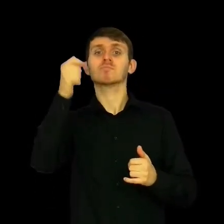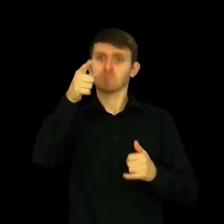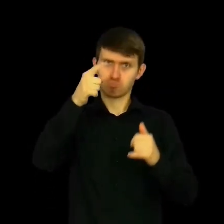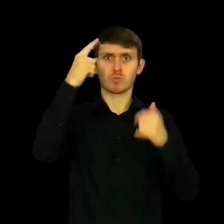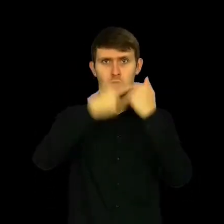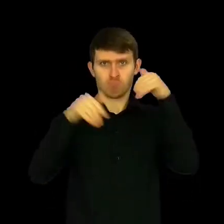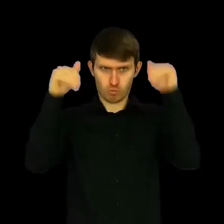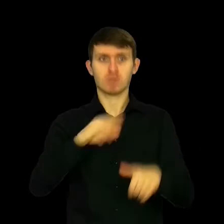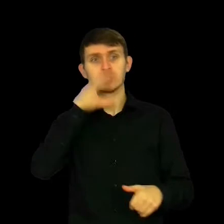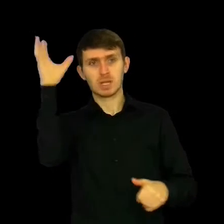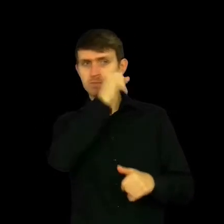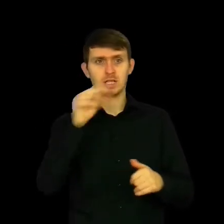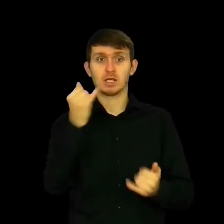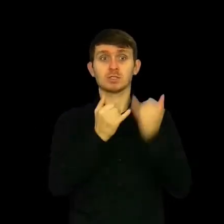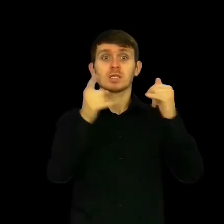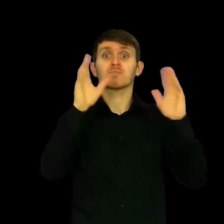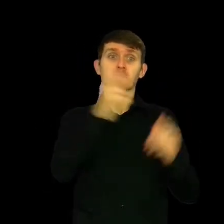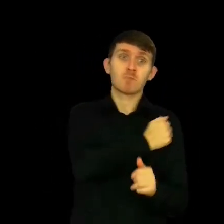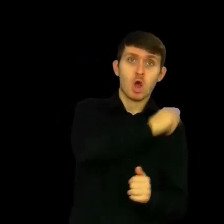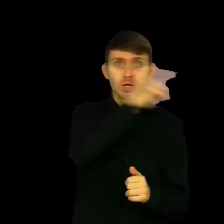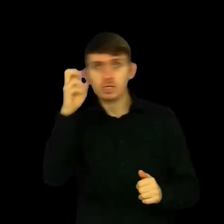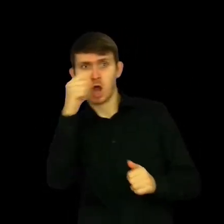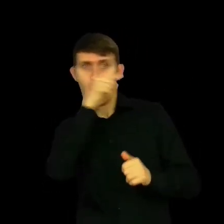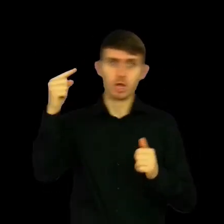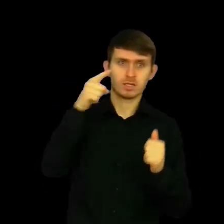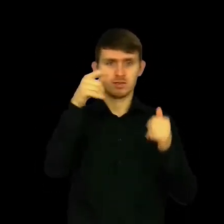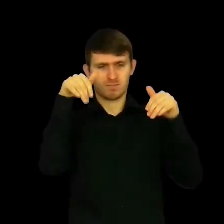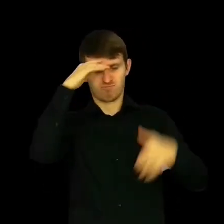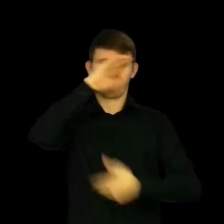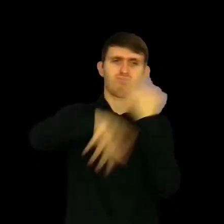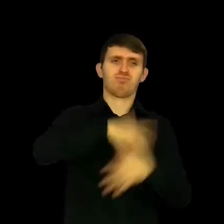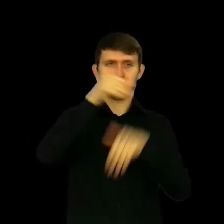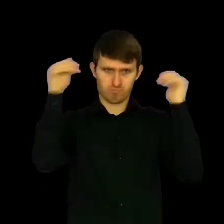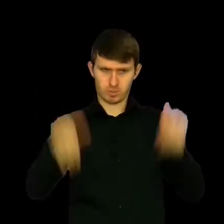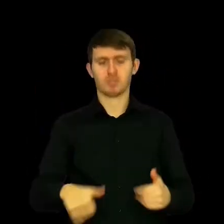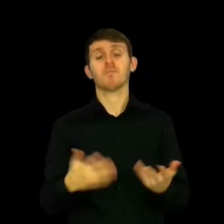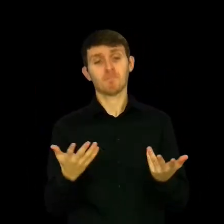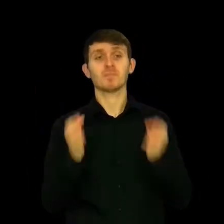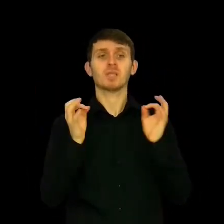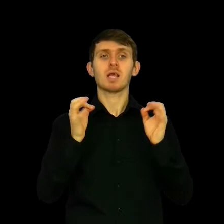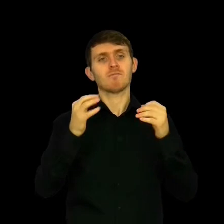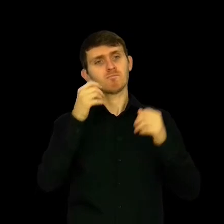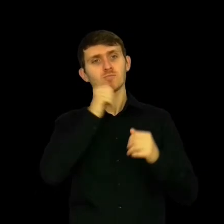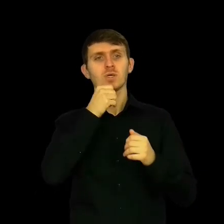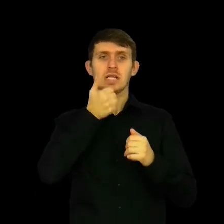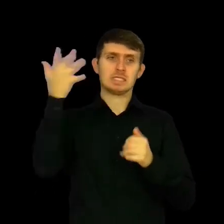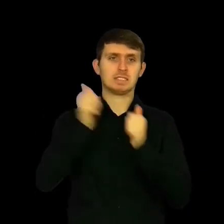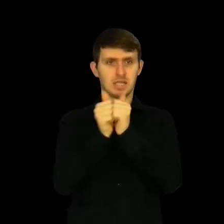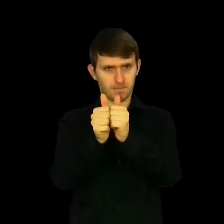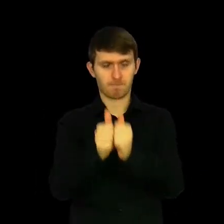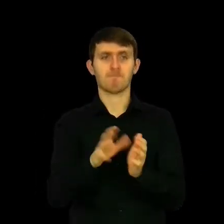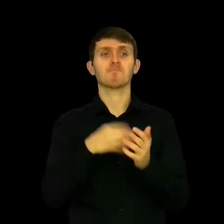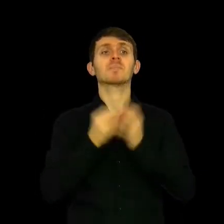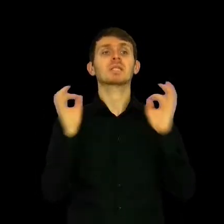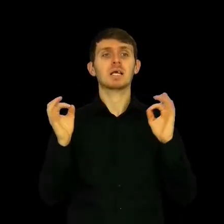it allows you to remember what you're doing. Because if you start borrowing and stuff, it becomes very hard to remember what's actually going on. So let's try out a couple of problems. Let's